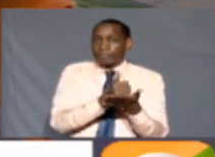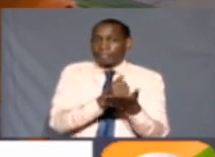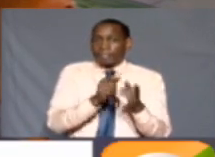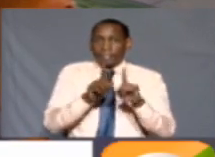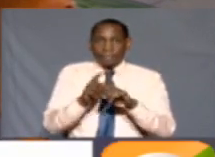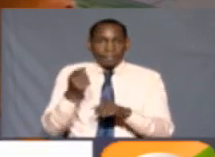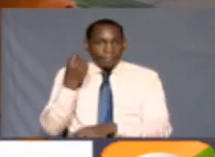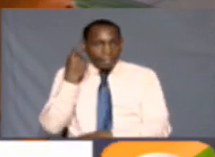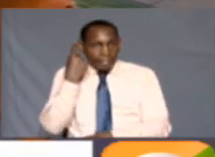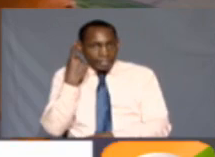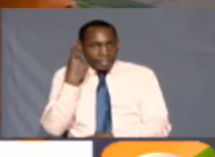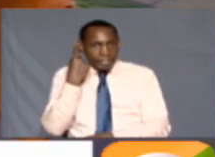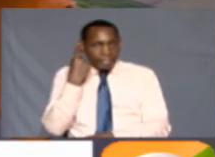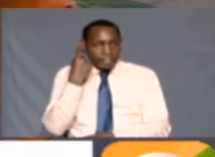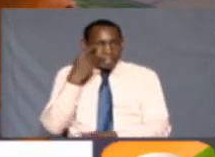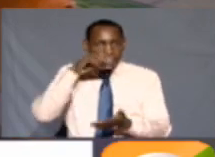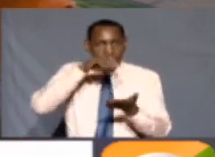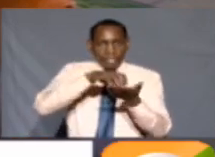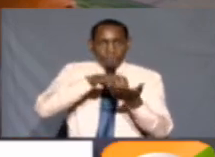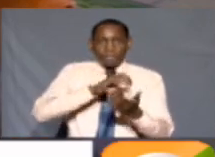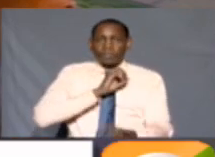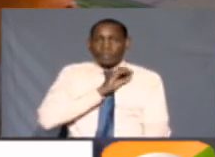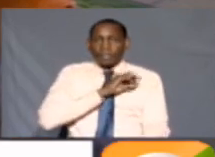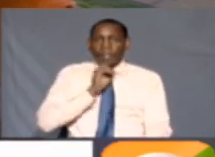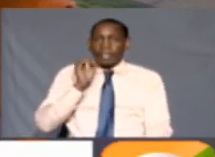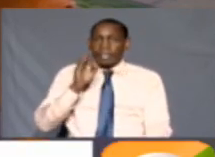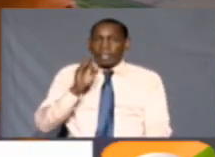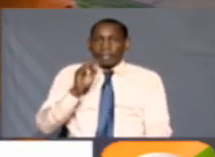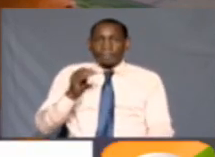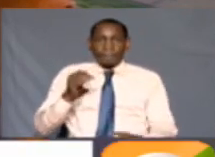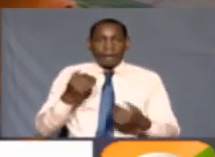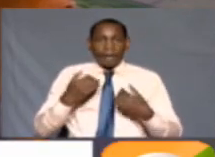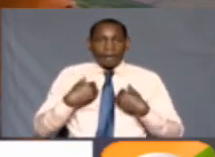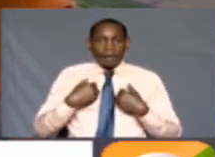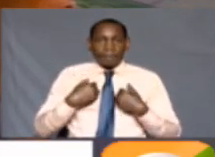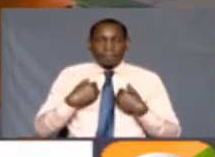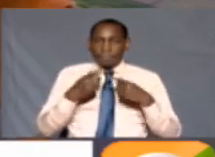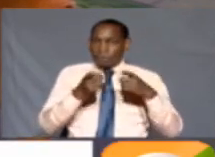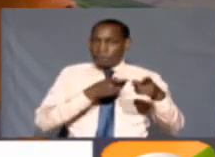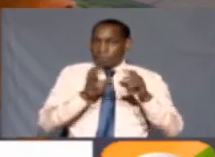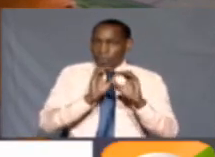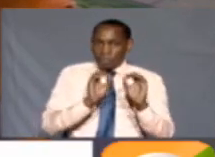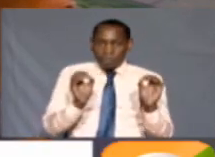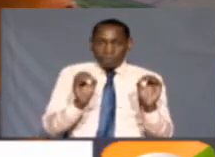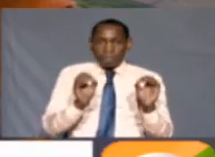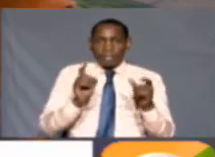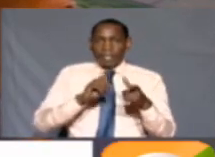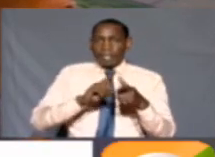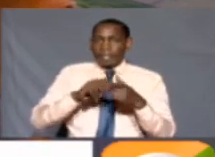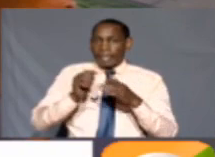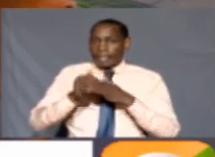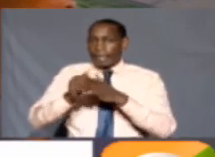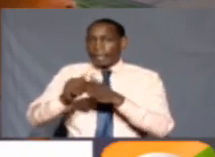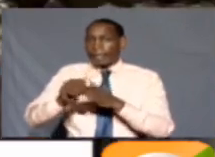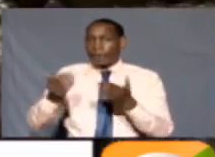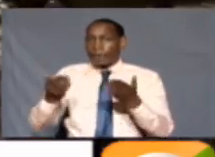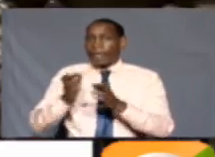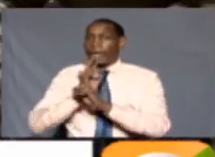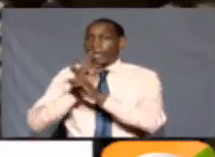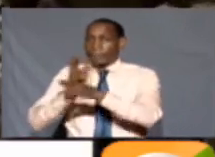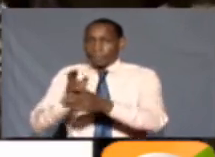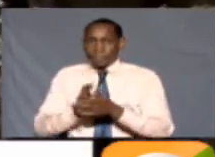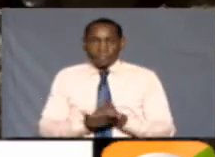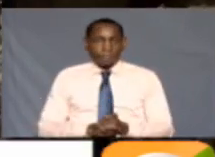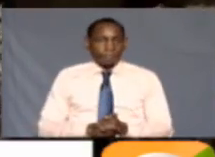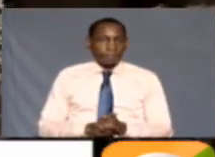understanding the nature of the complaint, if this does not fall within their remit, within their mandate, then they will guide you on where to take it. And I